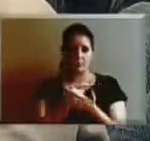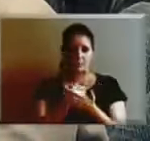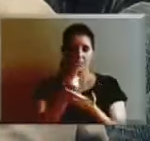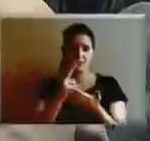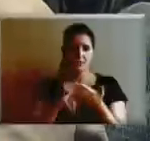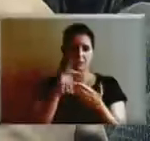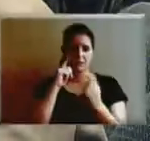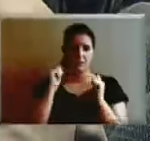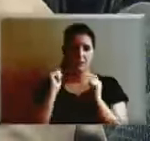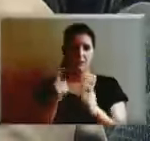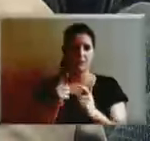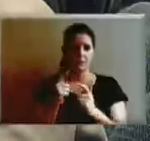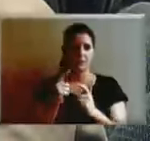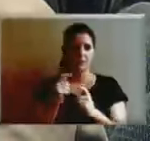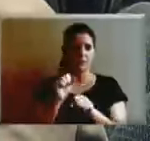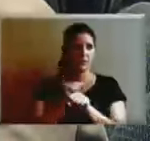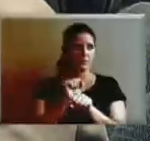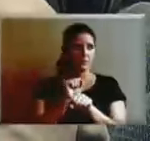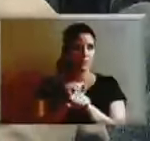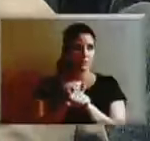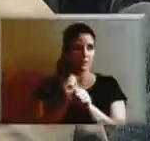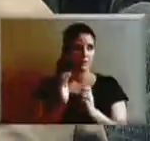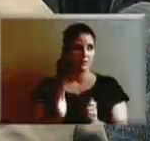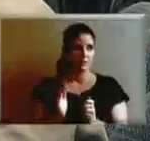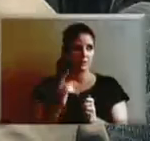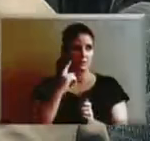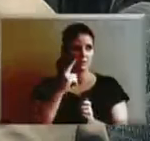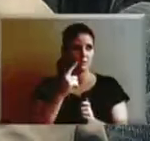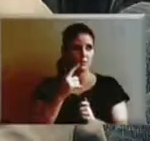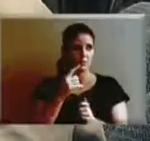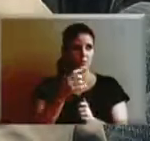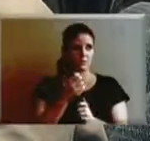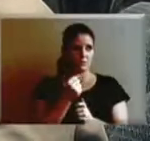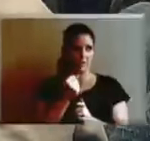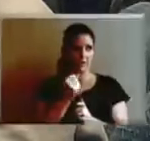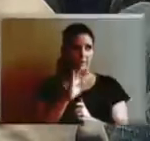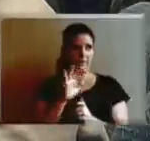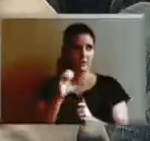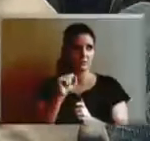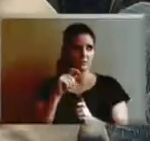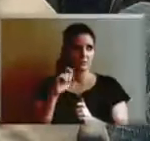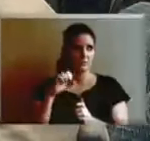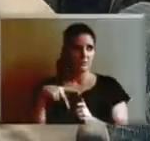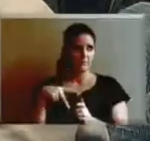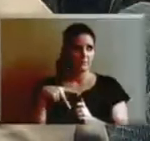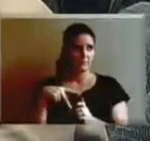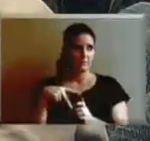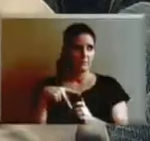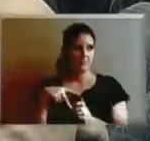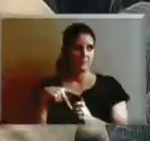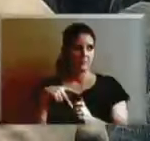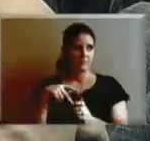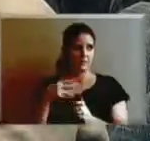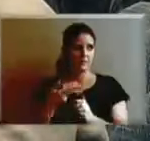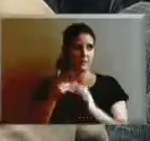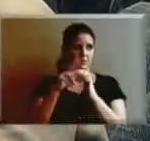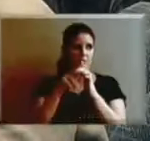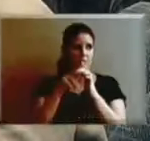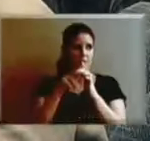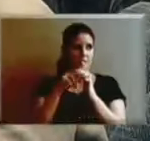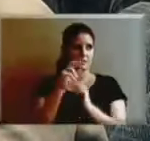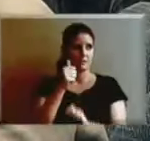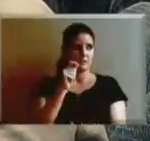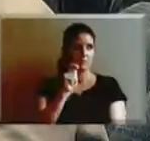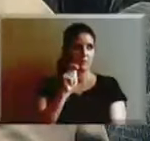all employees, eligible employees, to receive a step increase that put the budget at a $10.4